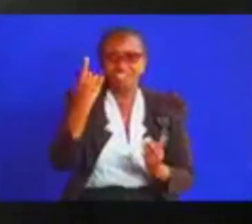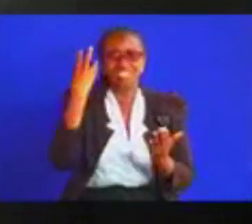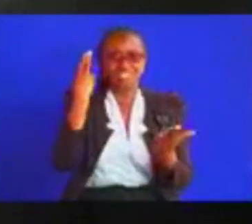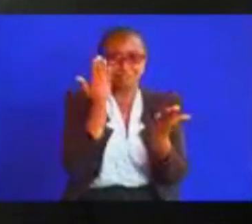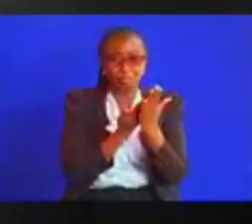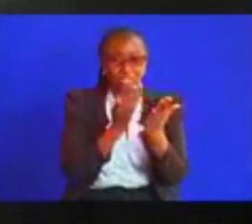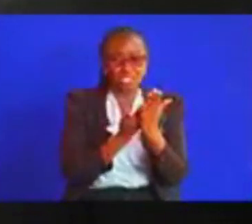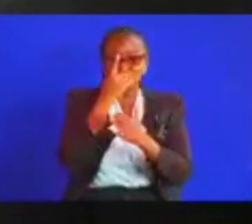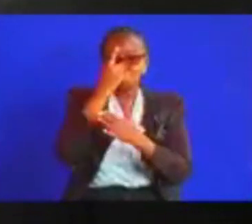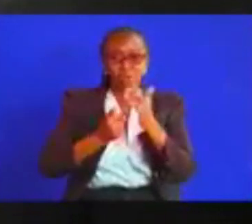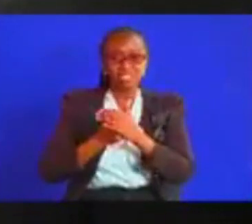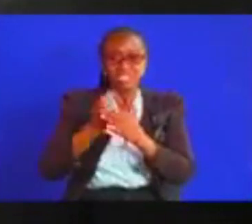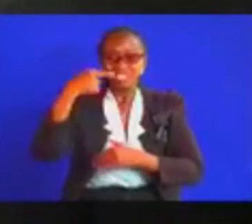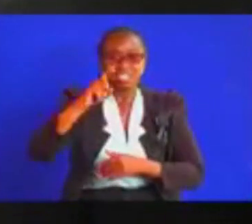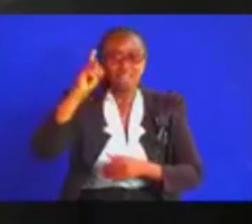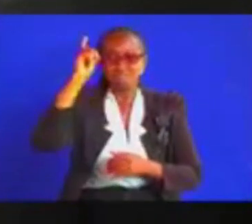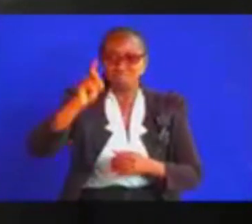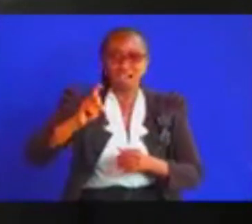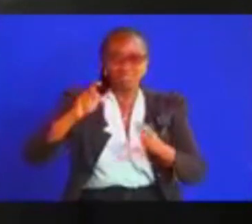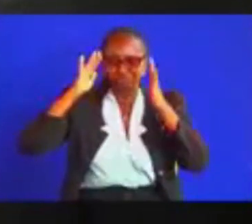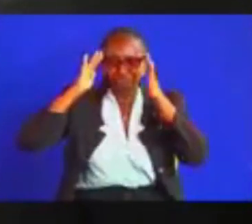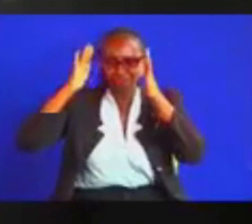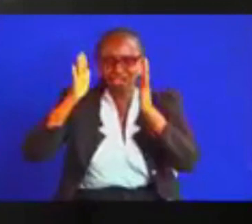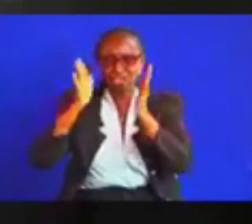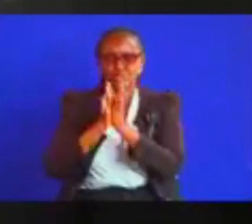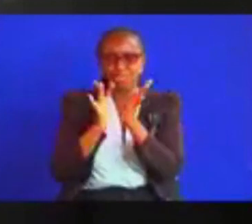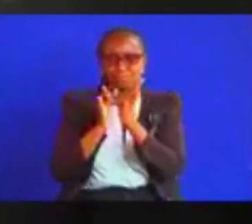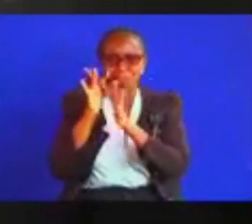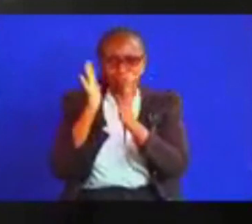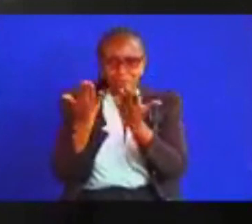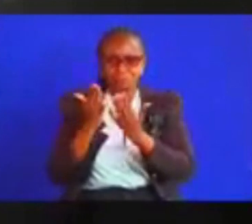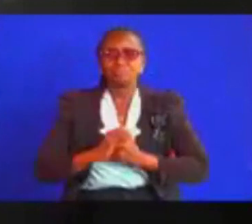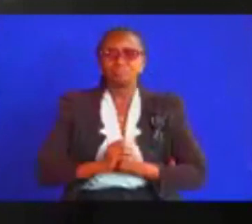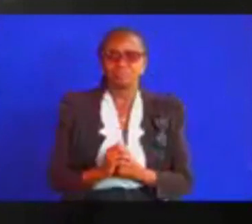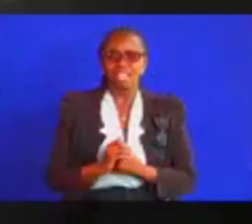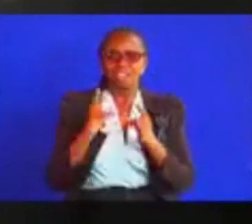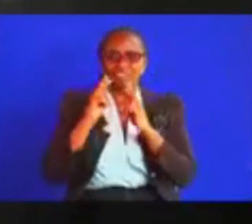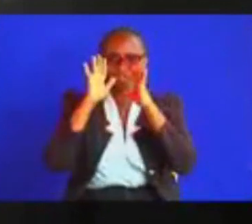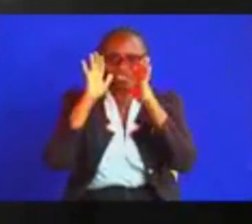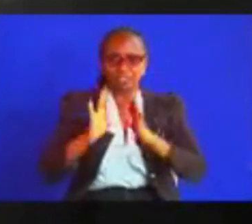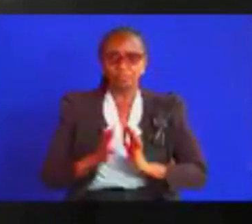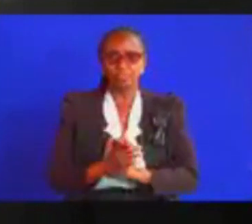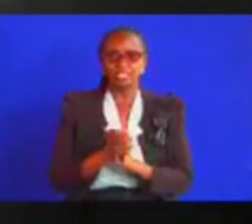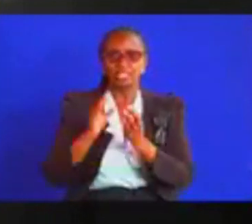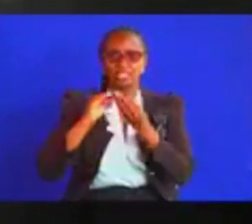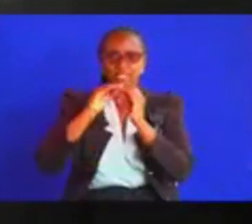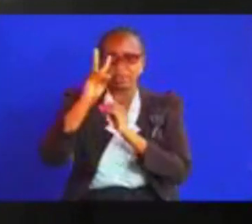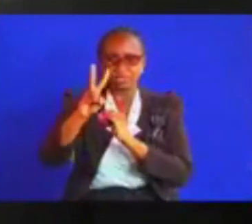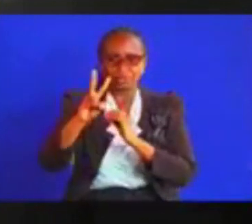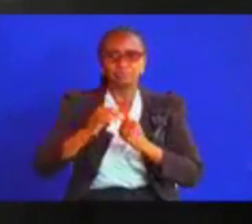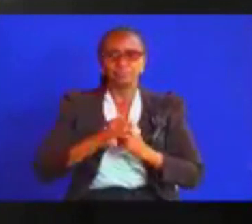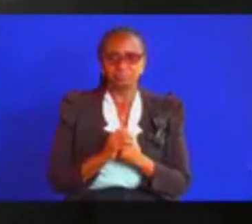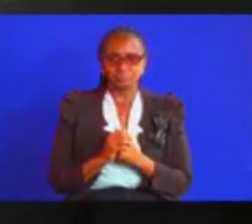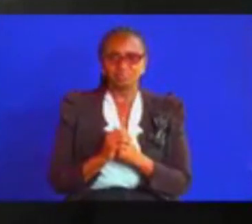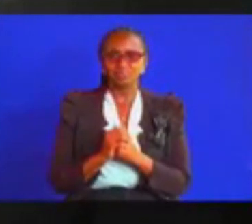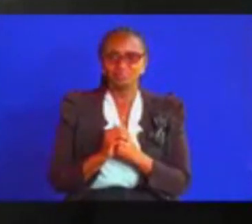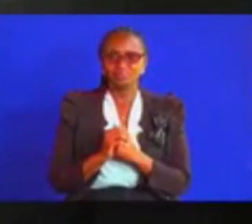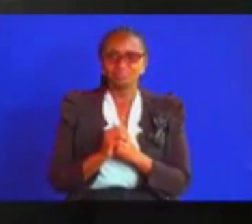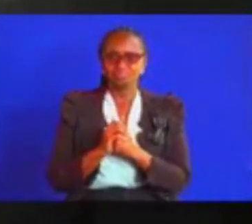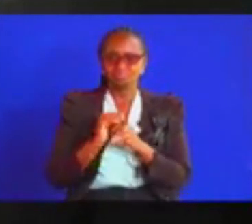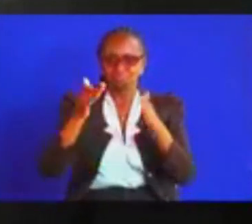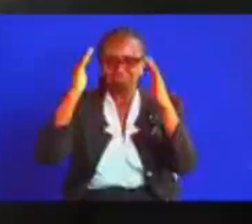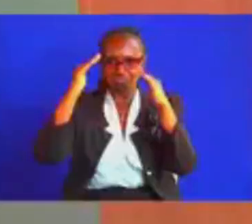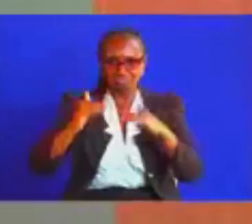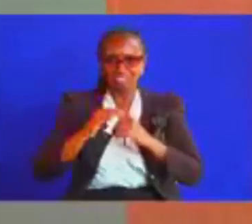recommendation is that you consult scripture. This is very important. Number two, we're just running. The second